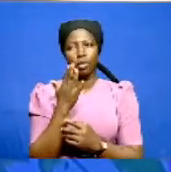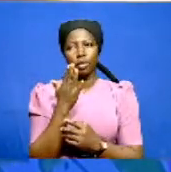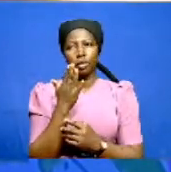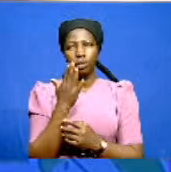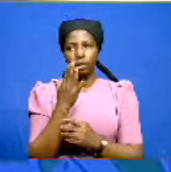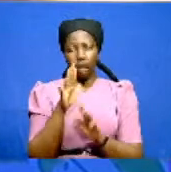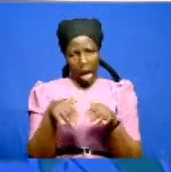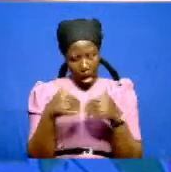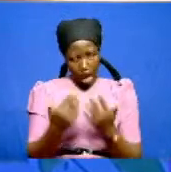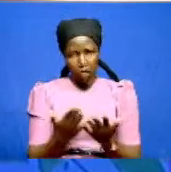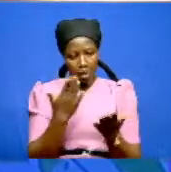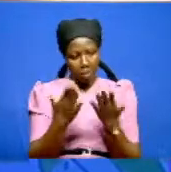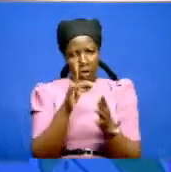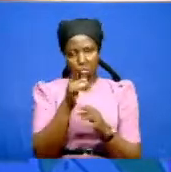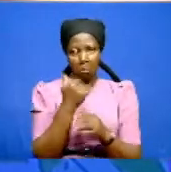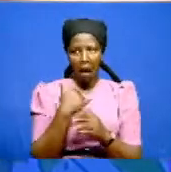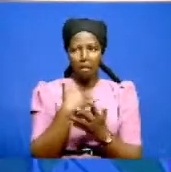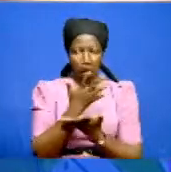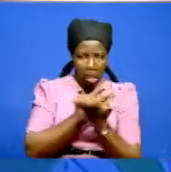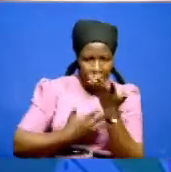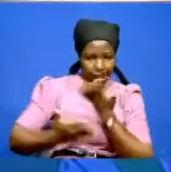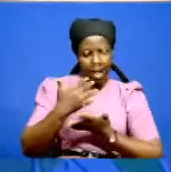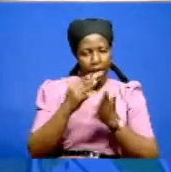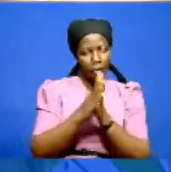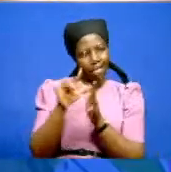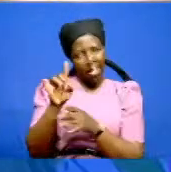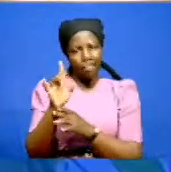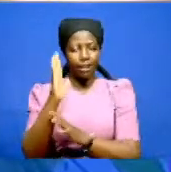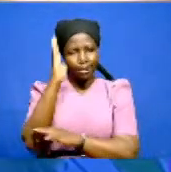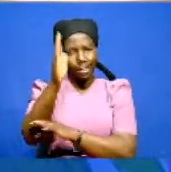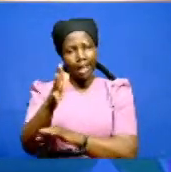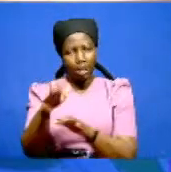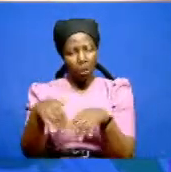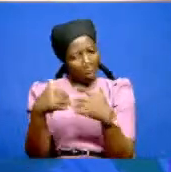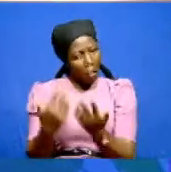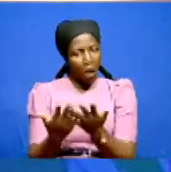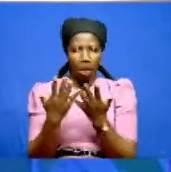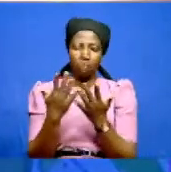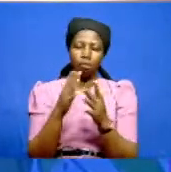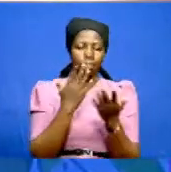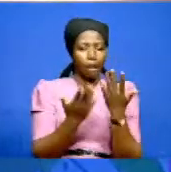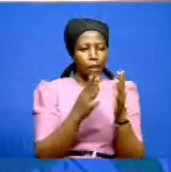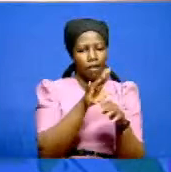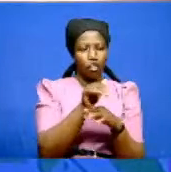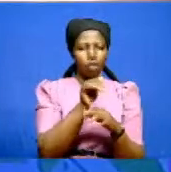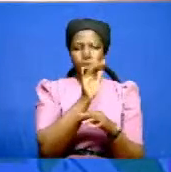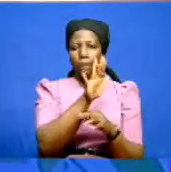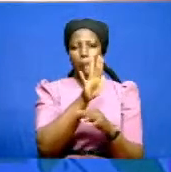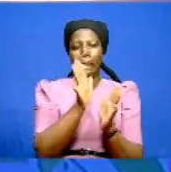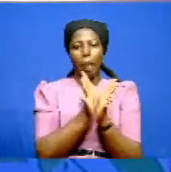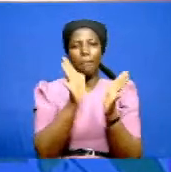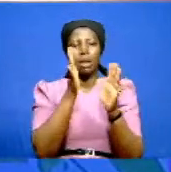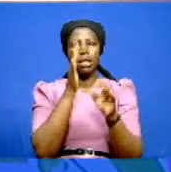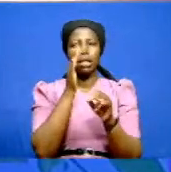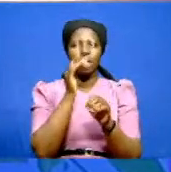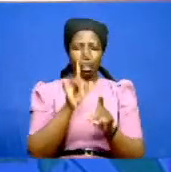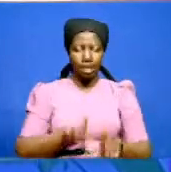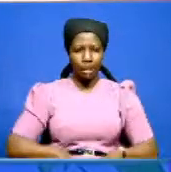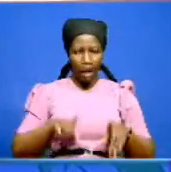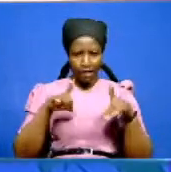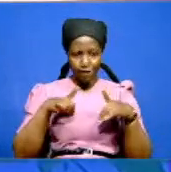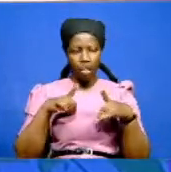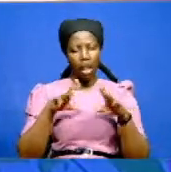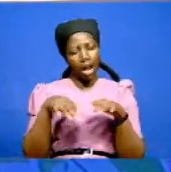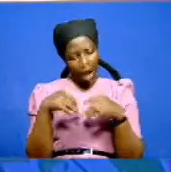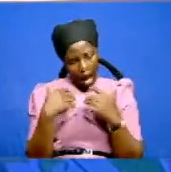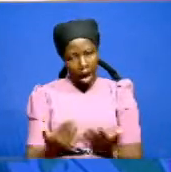how you may have interacted with him, either directly or even from his public life, and